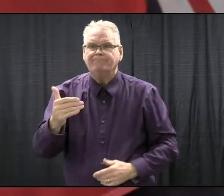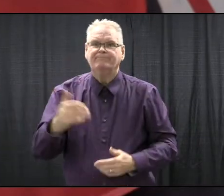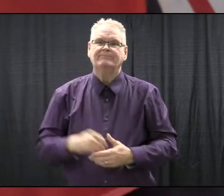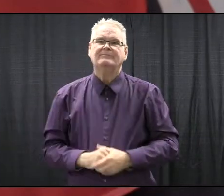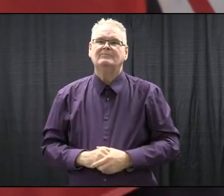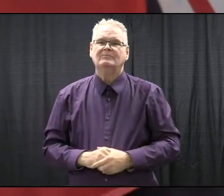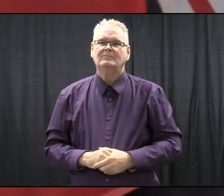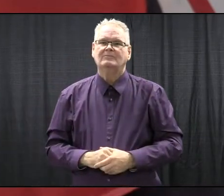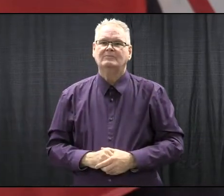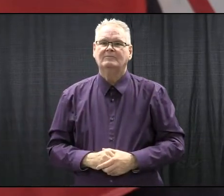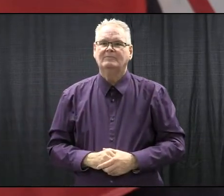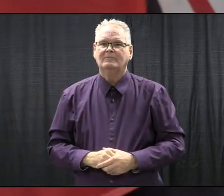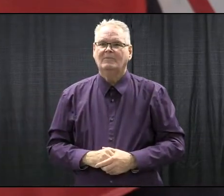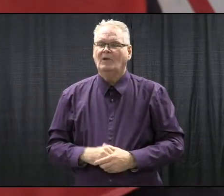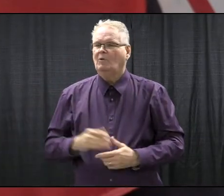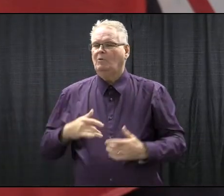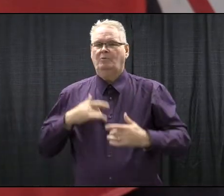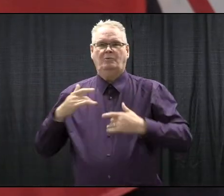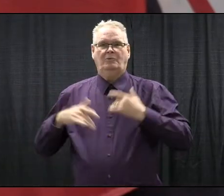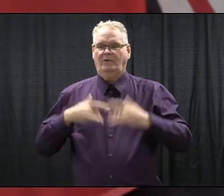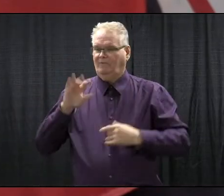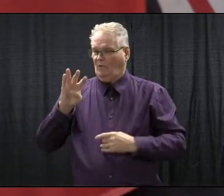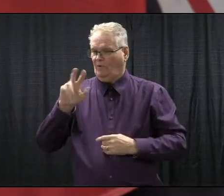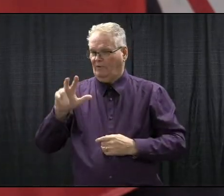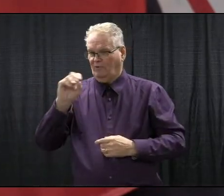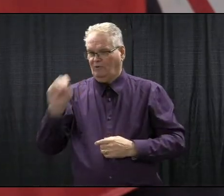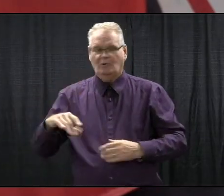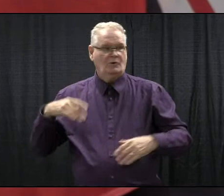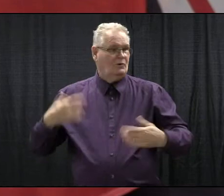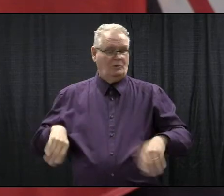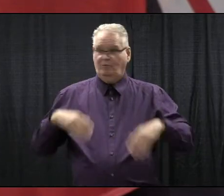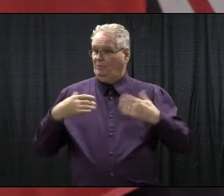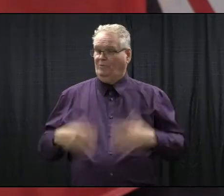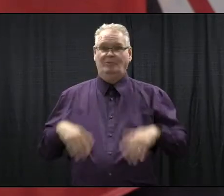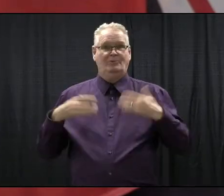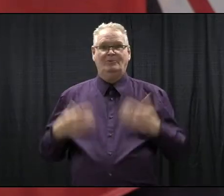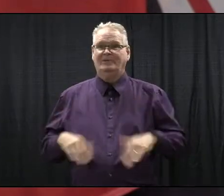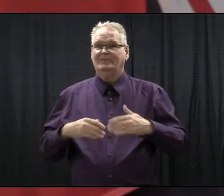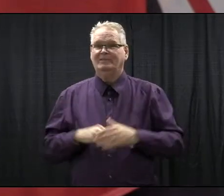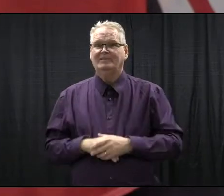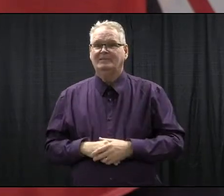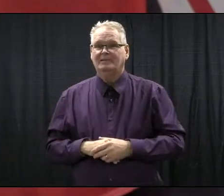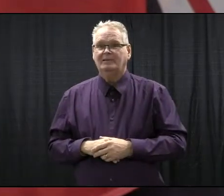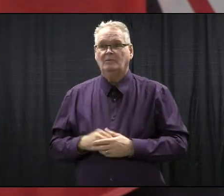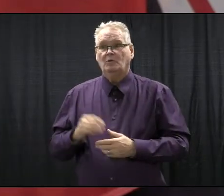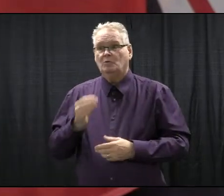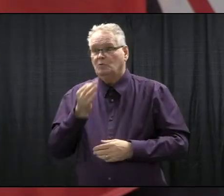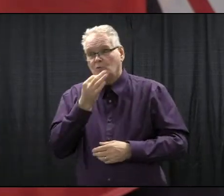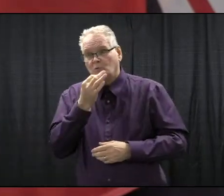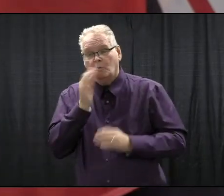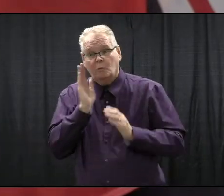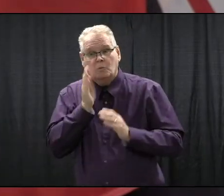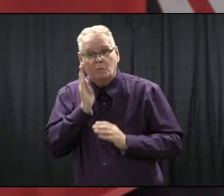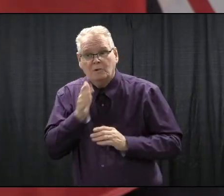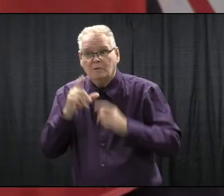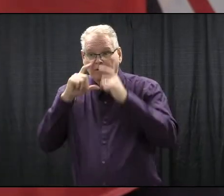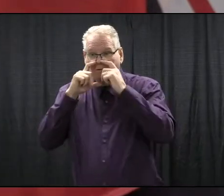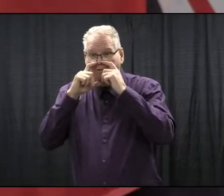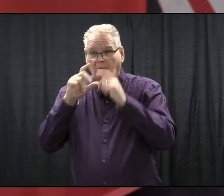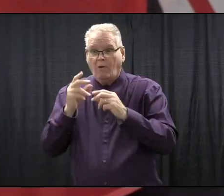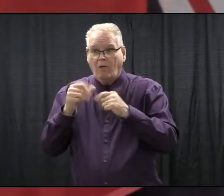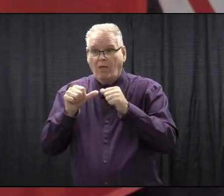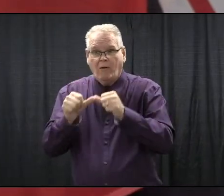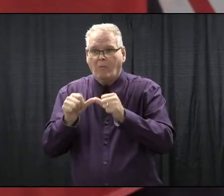on masks, I think this is another incentive for those who haven't got shot 1 or shot 2 to do their best